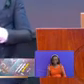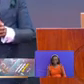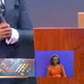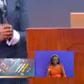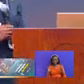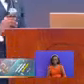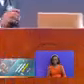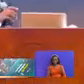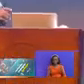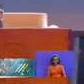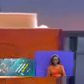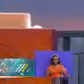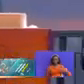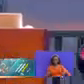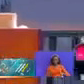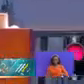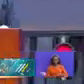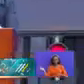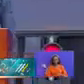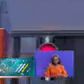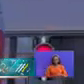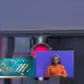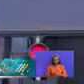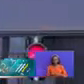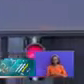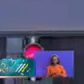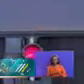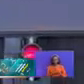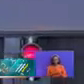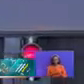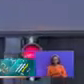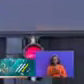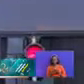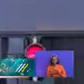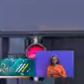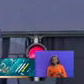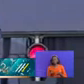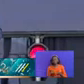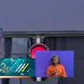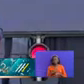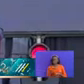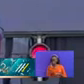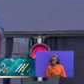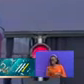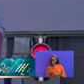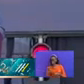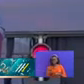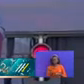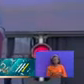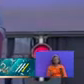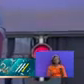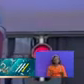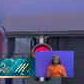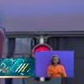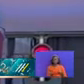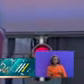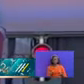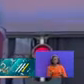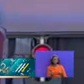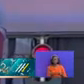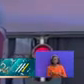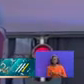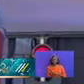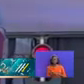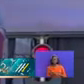sir now let's come to the text so when I when I saw that I realized there was an imbalance in in in in the life